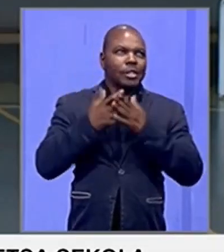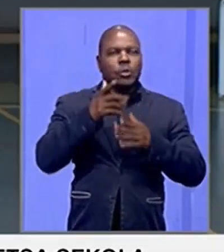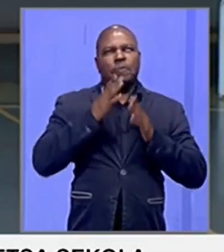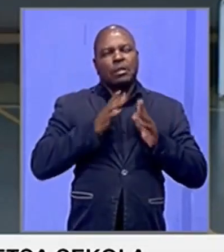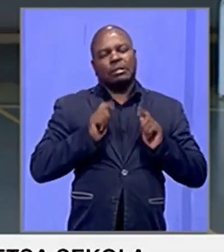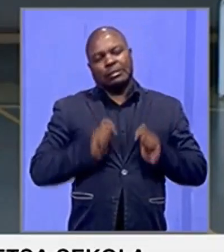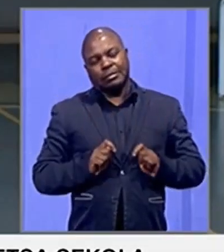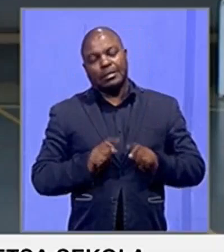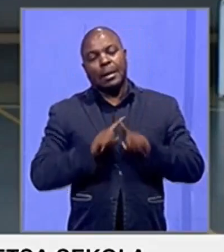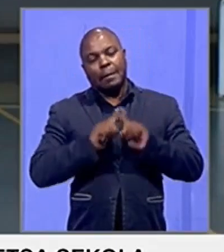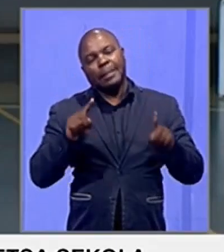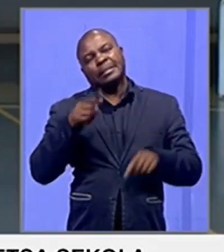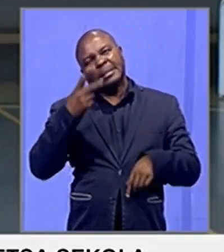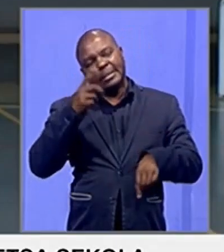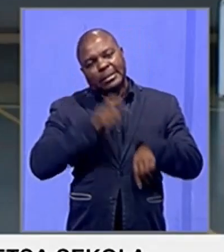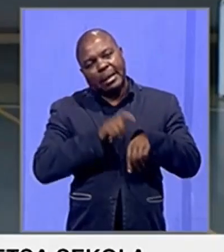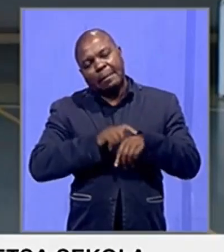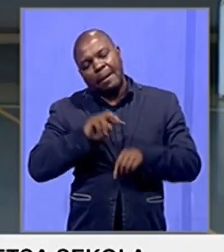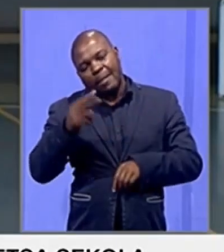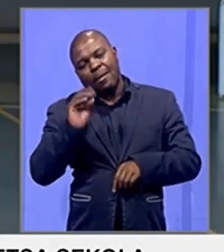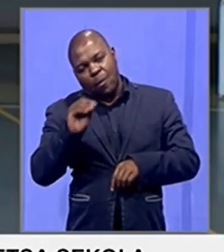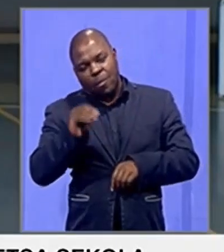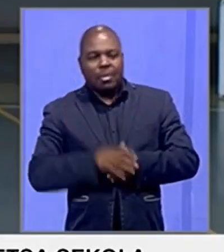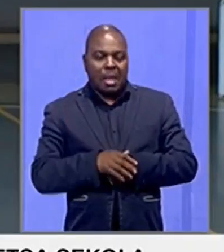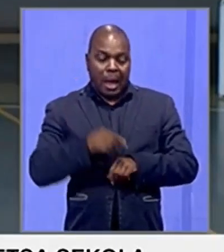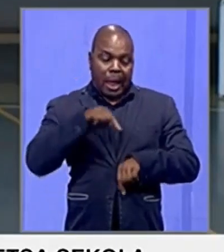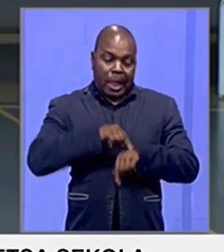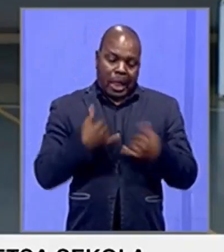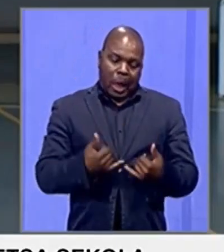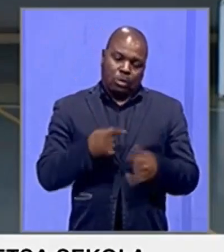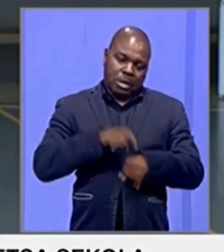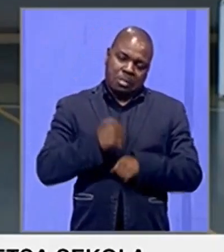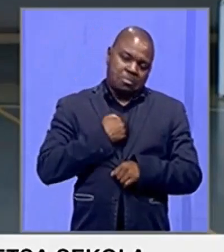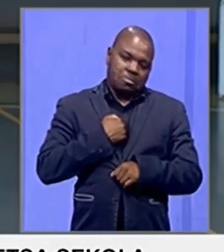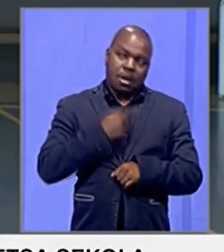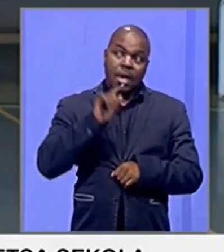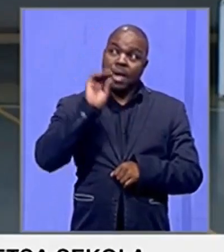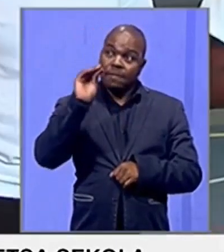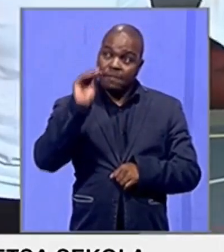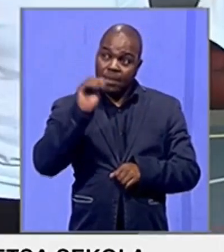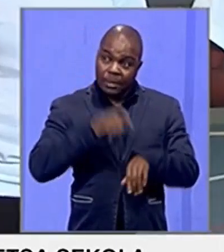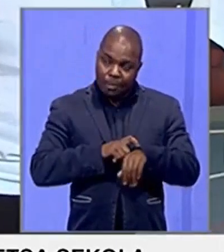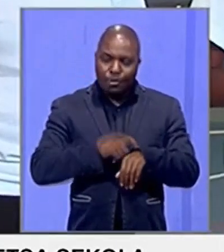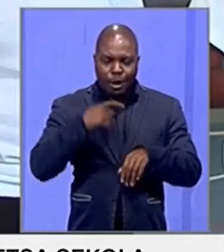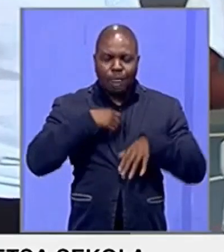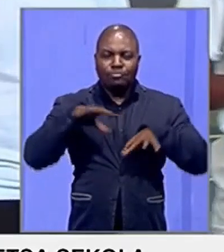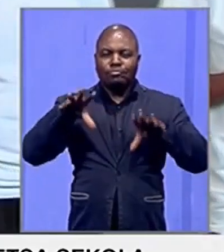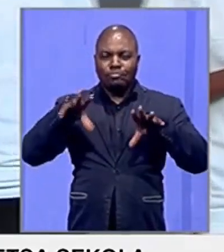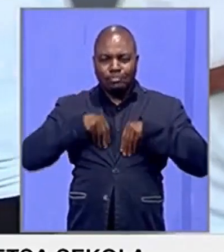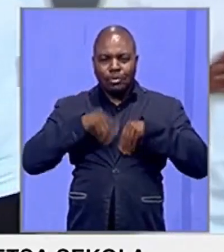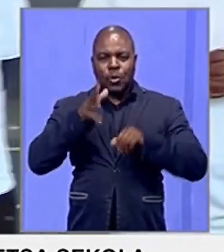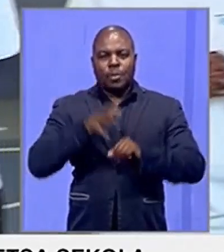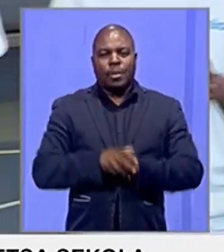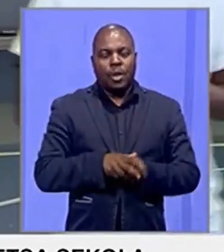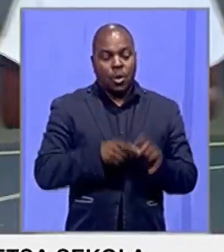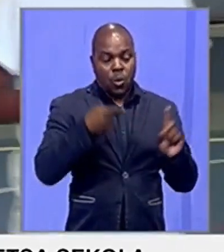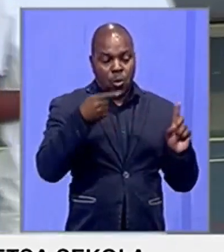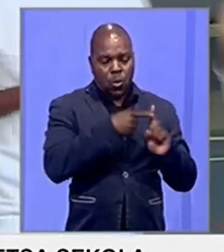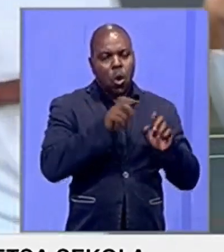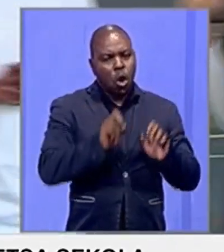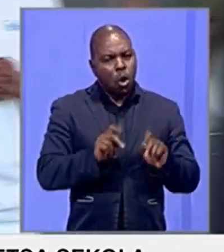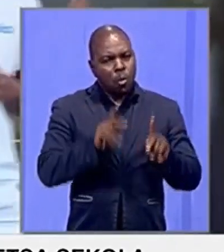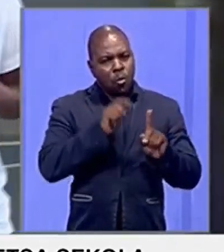yeah, there's always another turn. It's just not my turn right now. And when it is, I'll definitely take it with both hands. Le ha o le jwalo Modau o ntse a na le monyetla